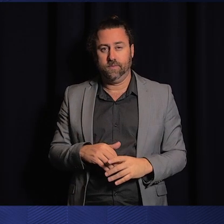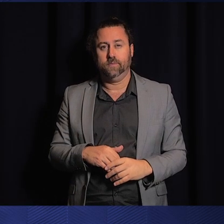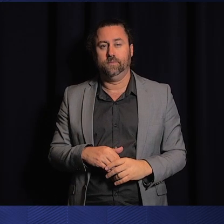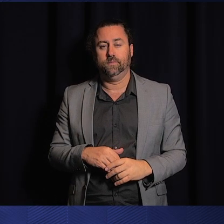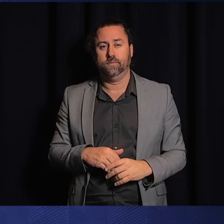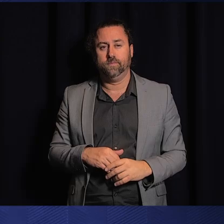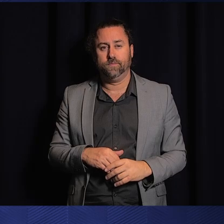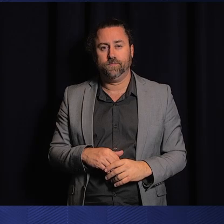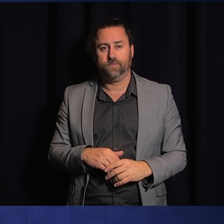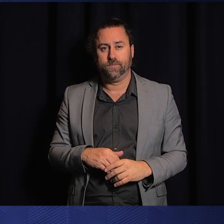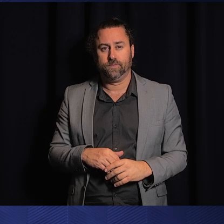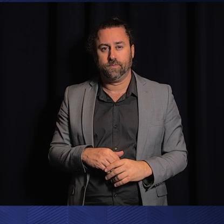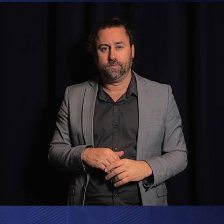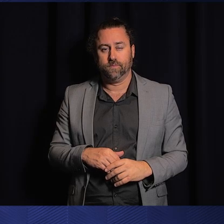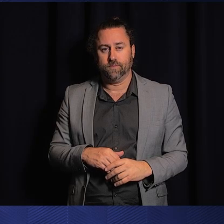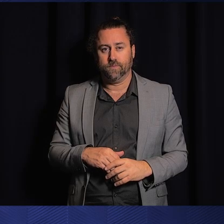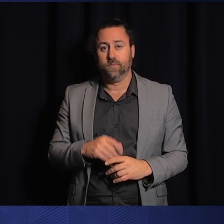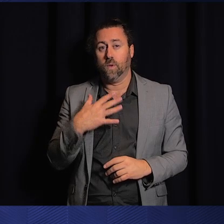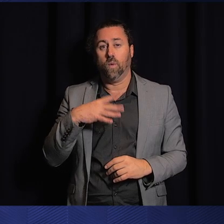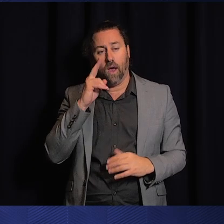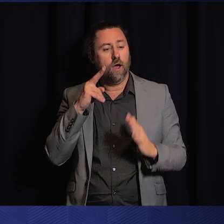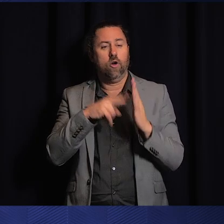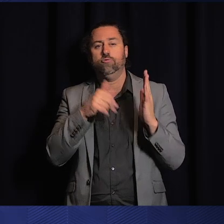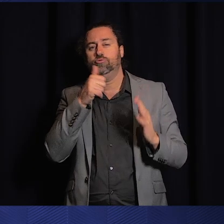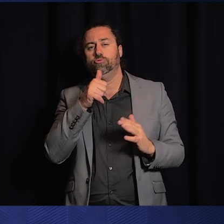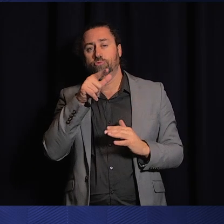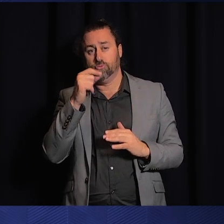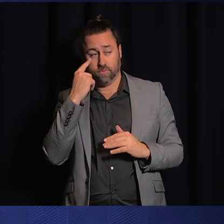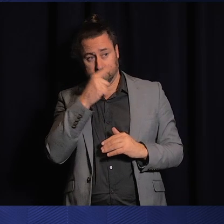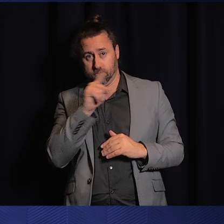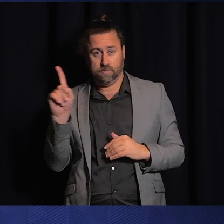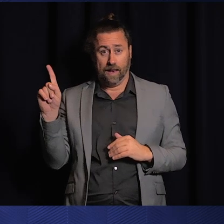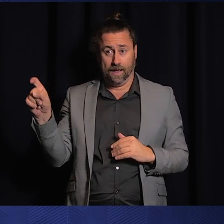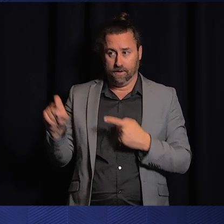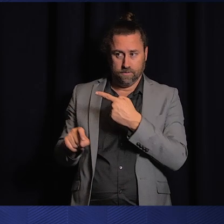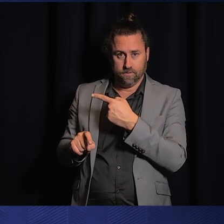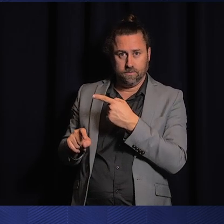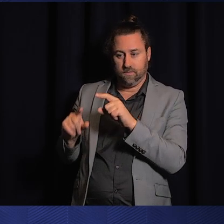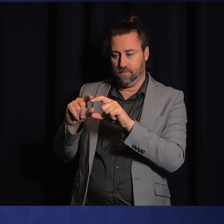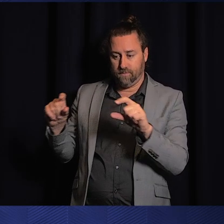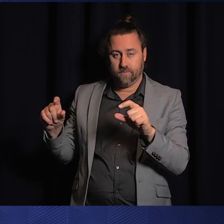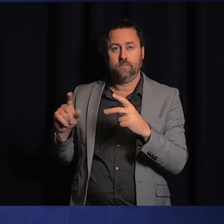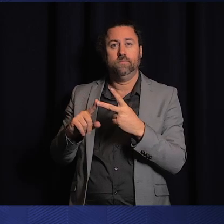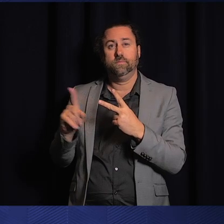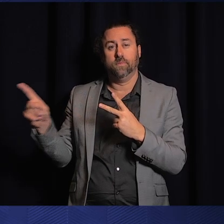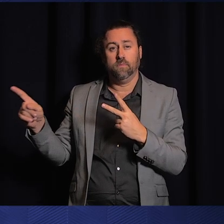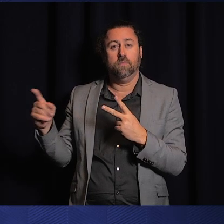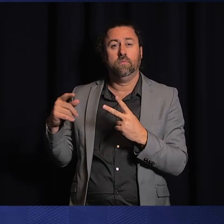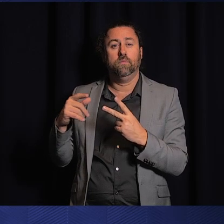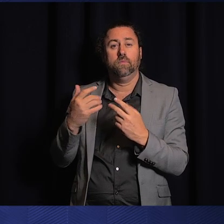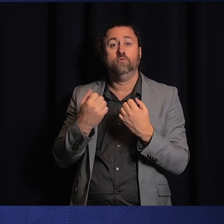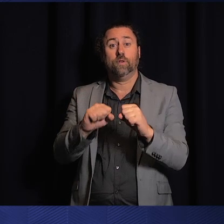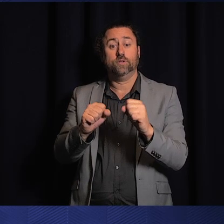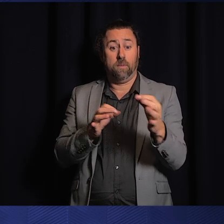at the action plan, the link is here. Also, the national strategy link is here. And it is just before the